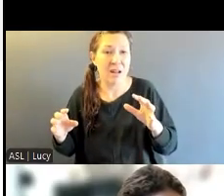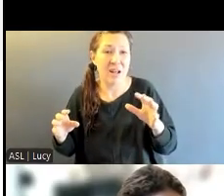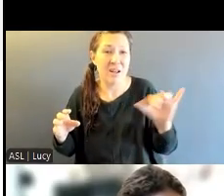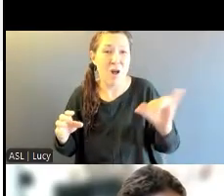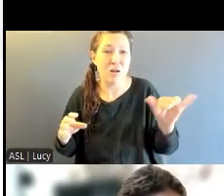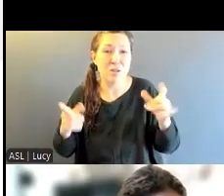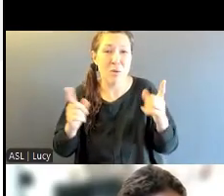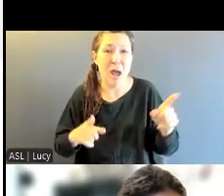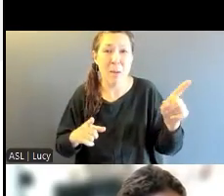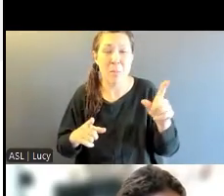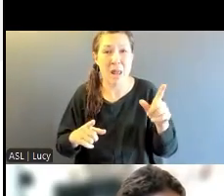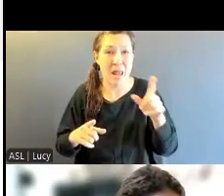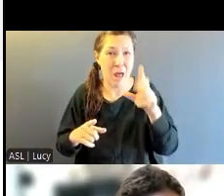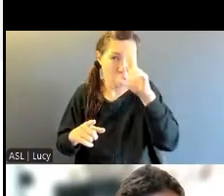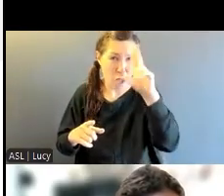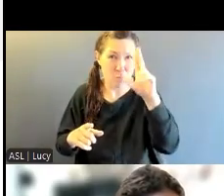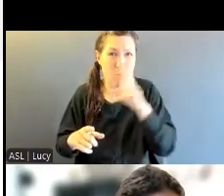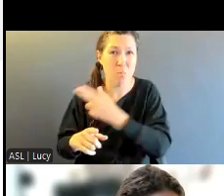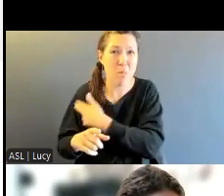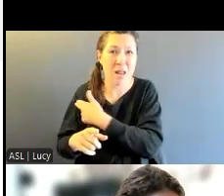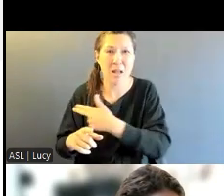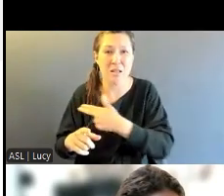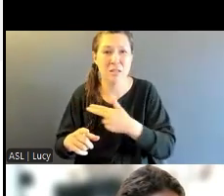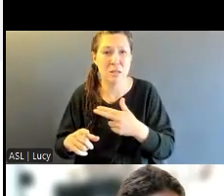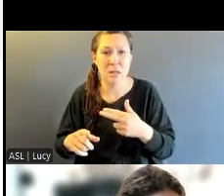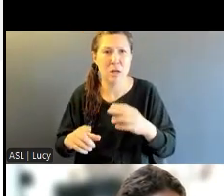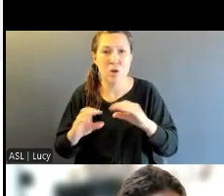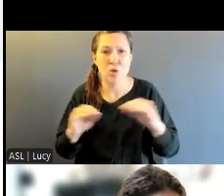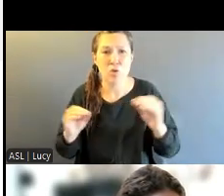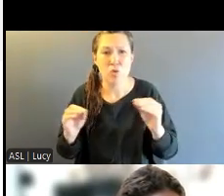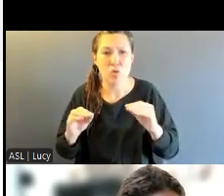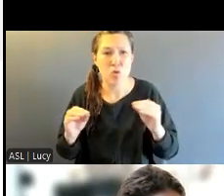translations in the hospital machines.